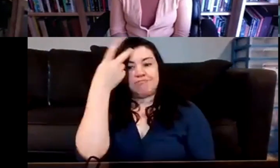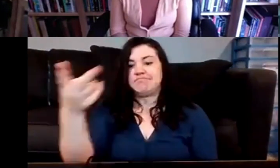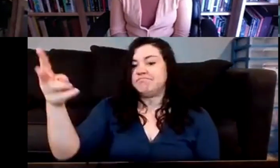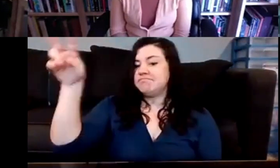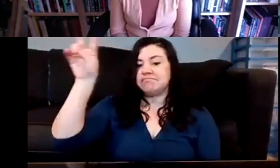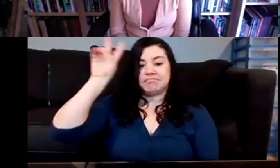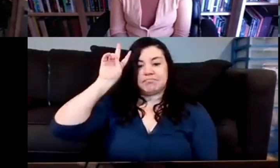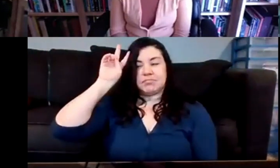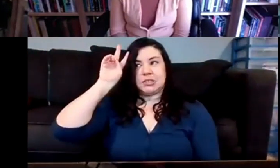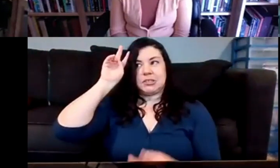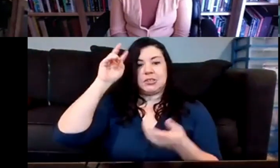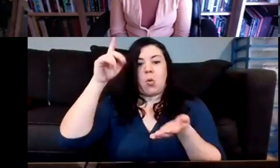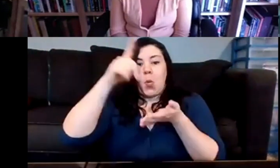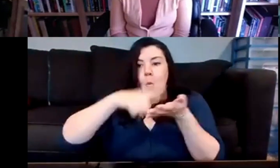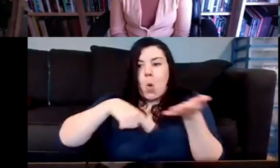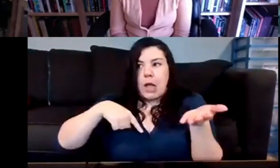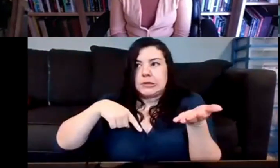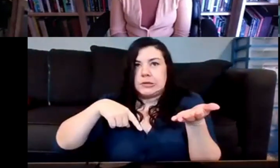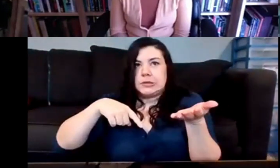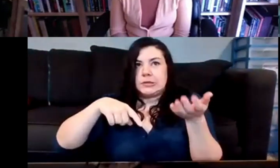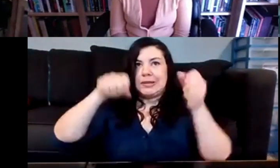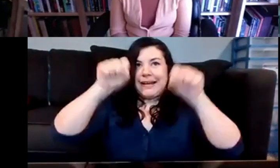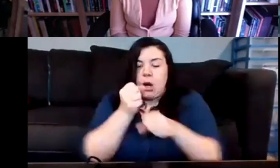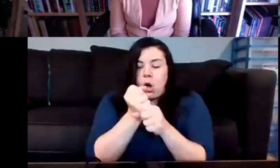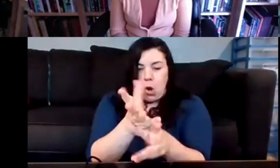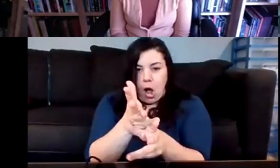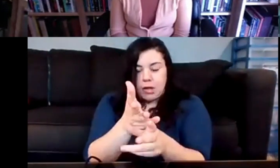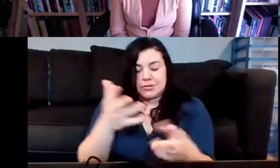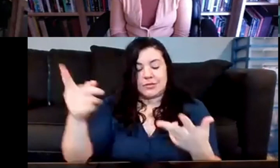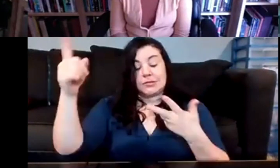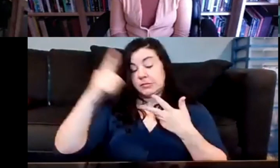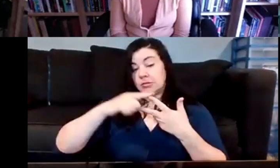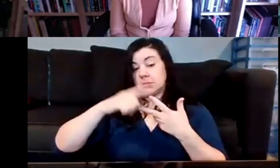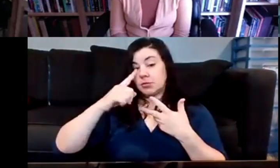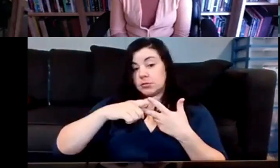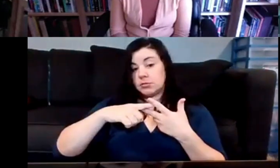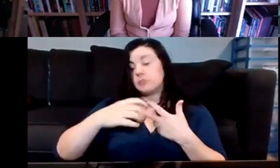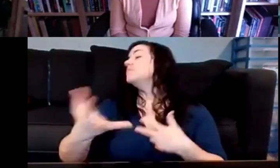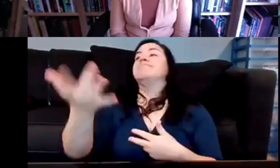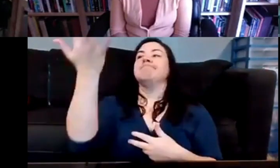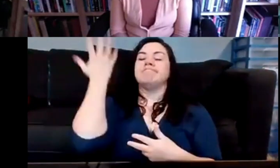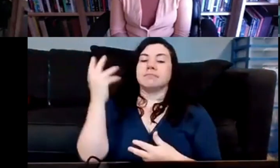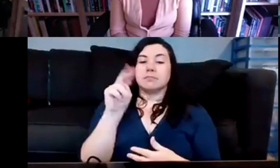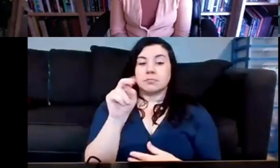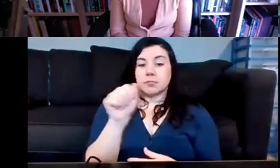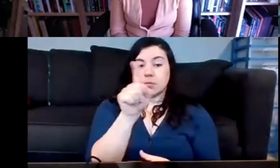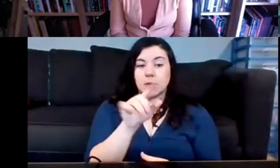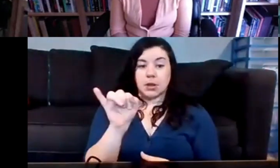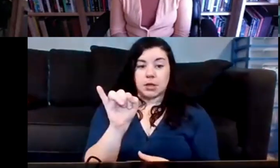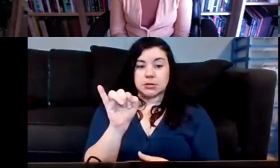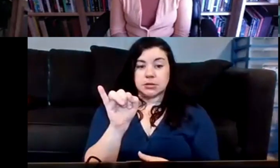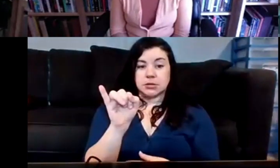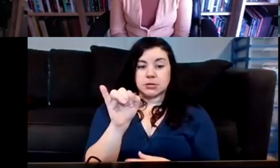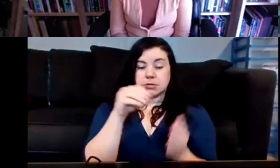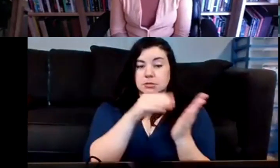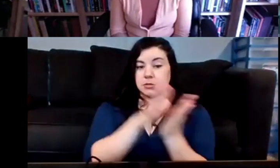misapprehend some of the things that are at stake. The second thing is an example. Years ago, I went to the Nazi Documentation Center in Erlangen,